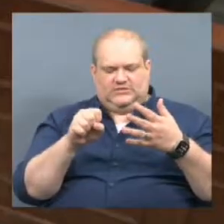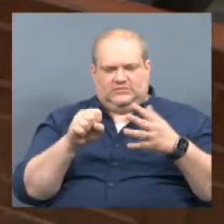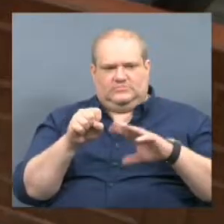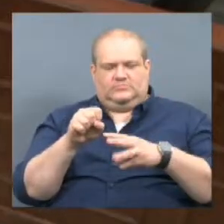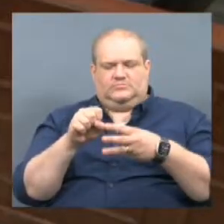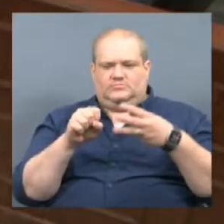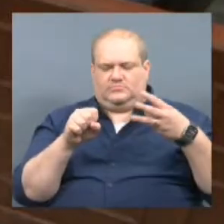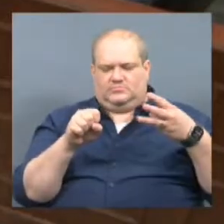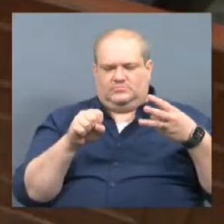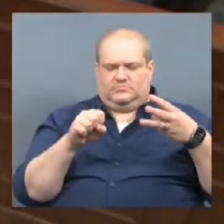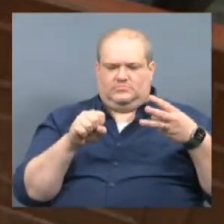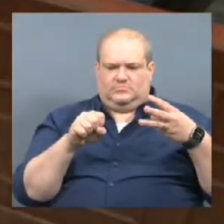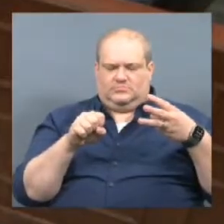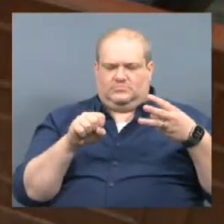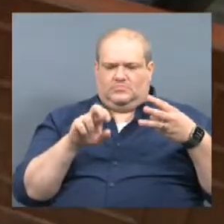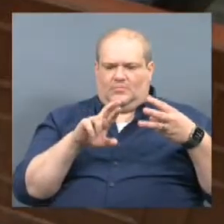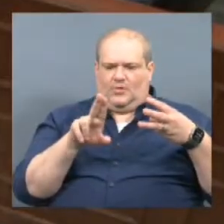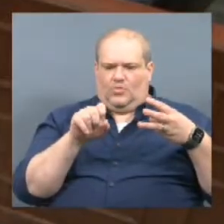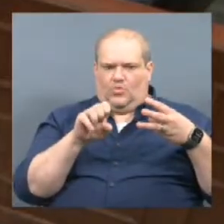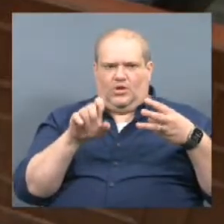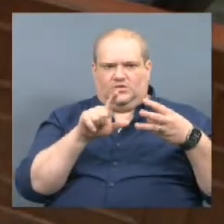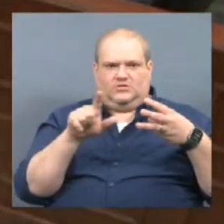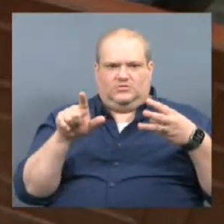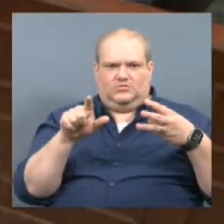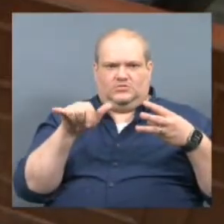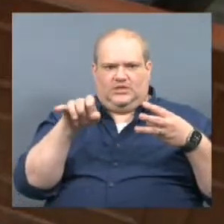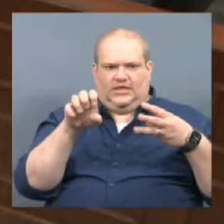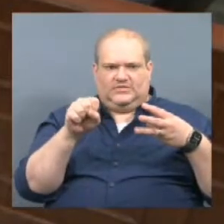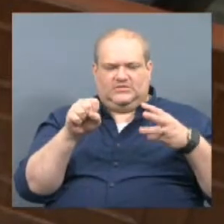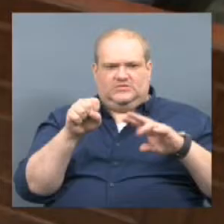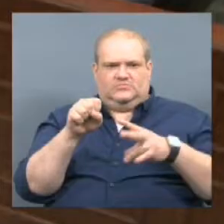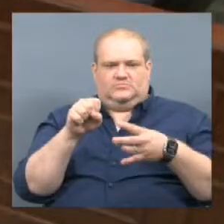Yes. Russell? Aye.